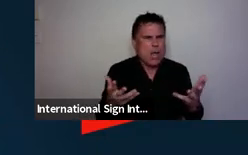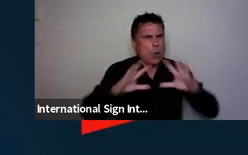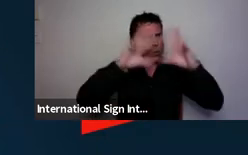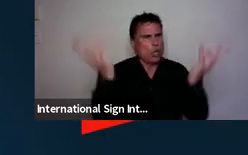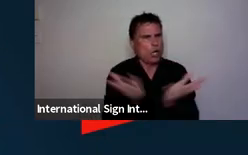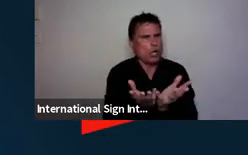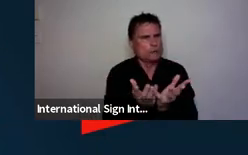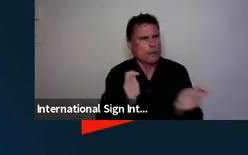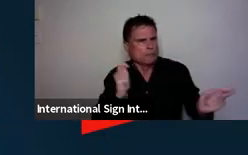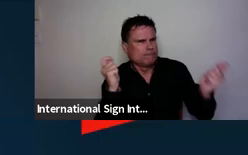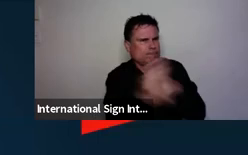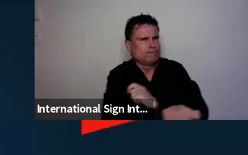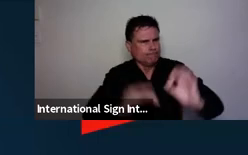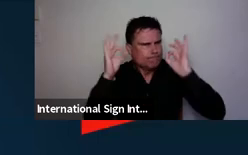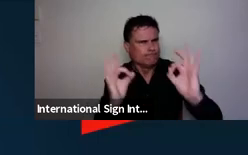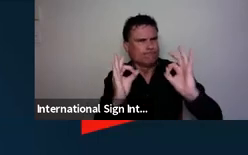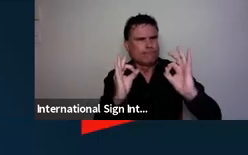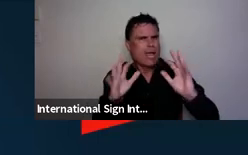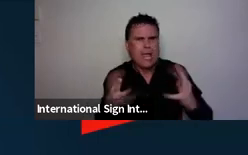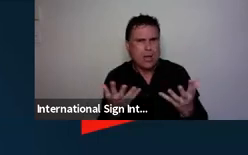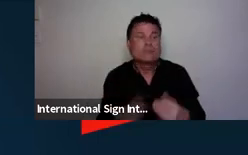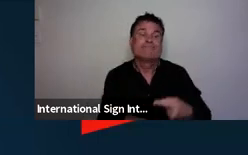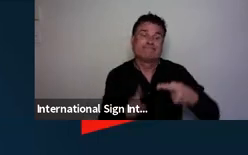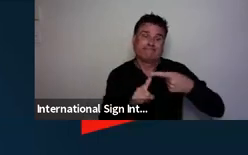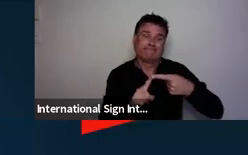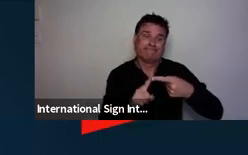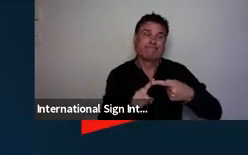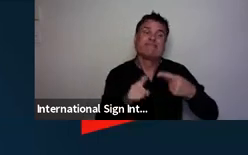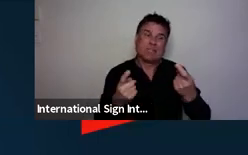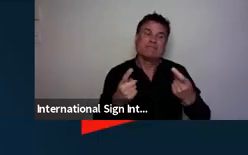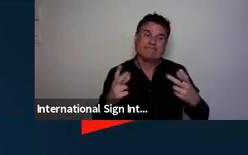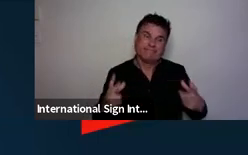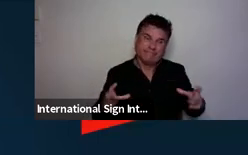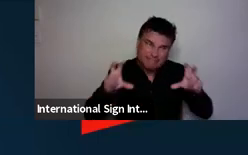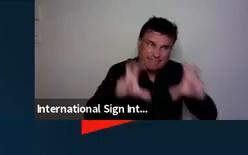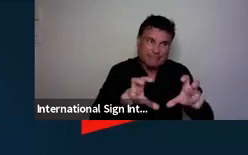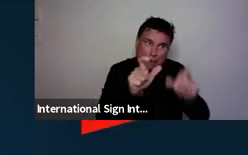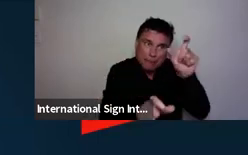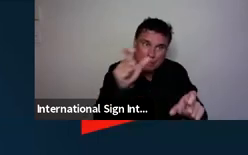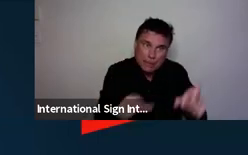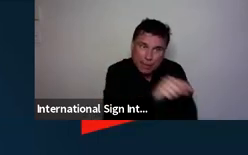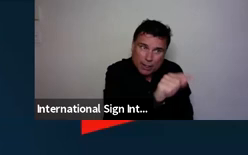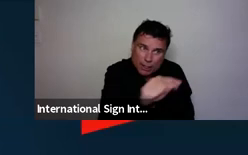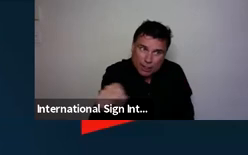to invest in building human capital and making sure that young people have access to